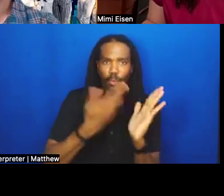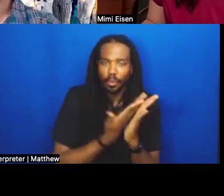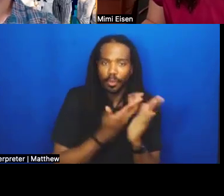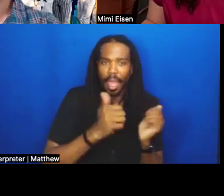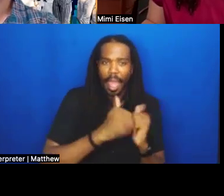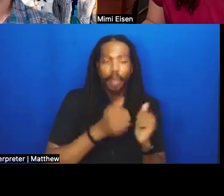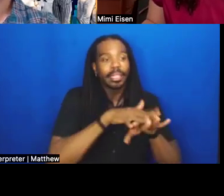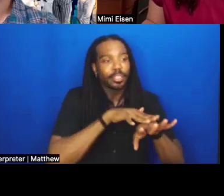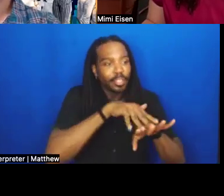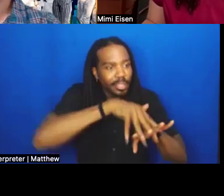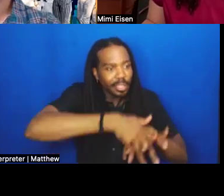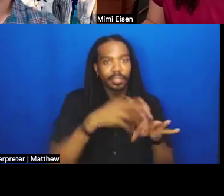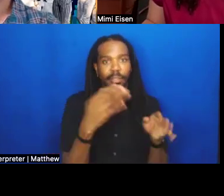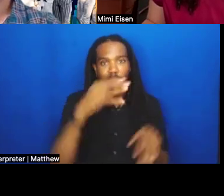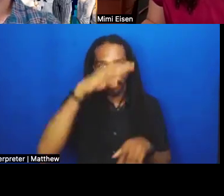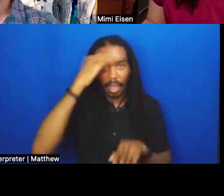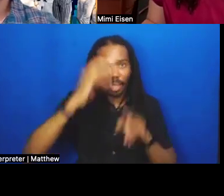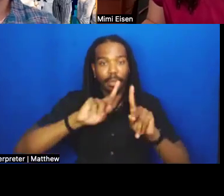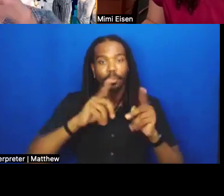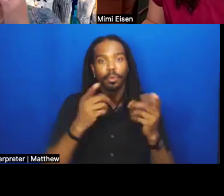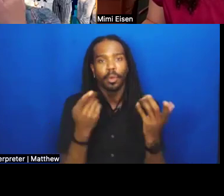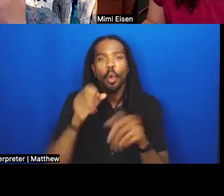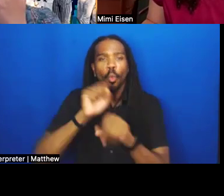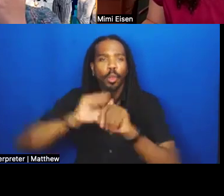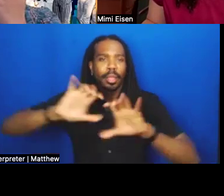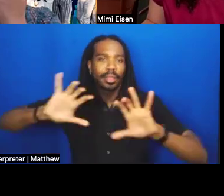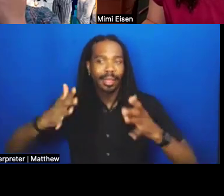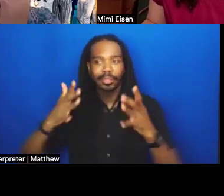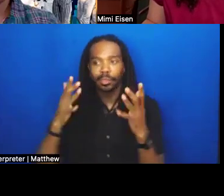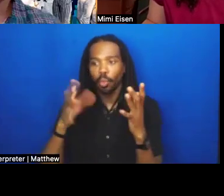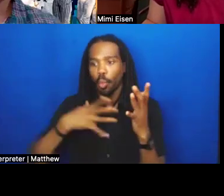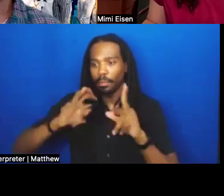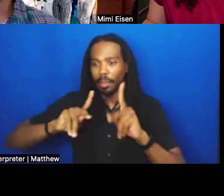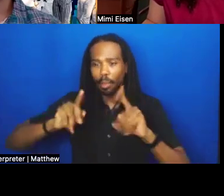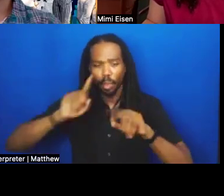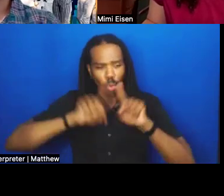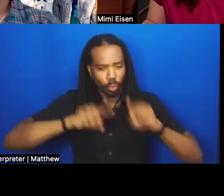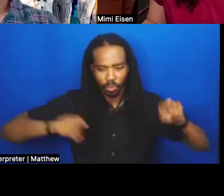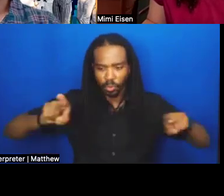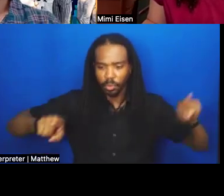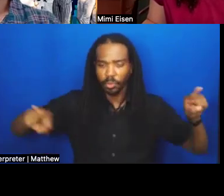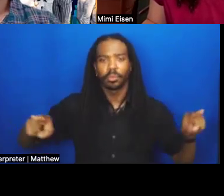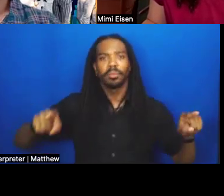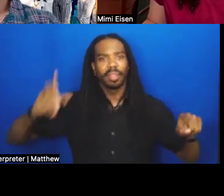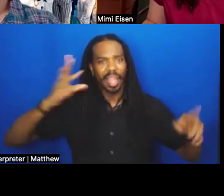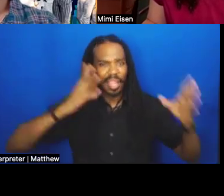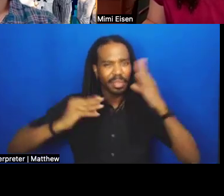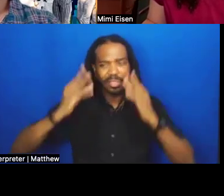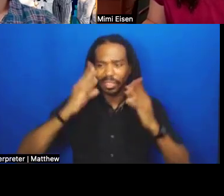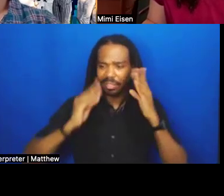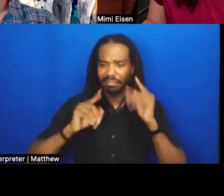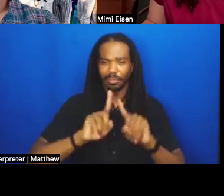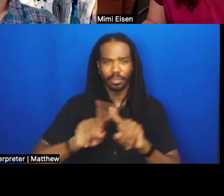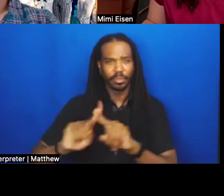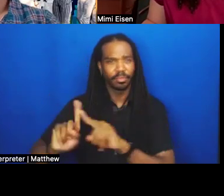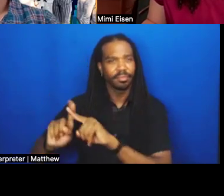class, white people, and women, all these intersecting groups variably experienced the founding of the United States and the 250